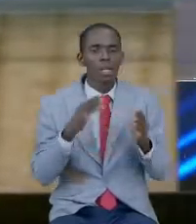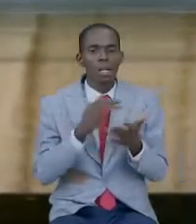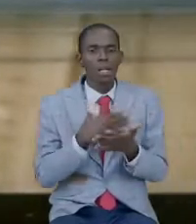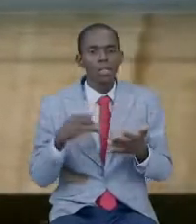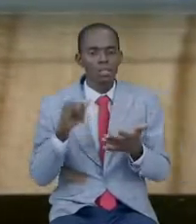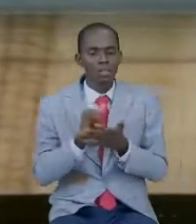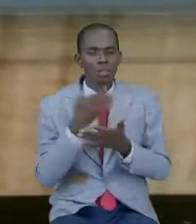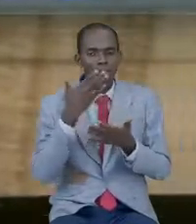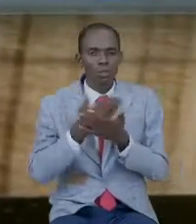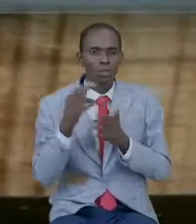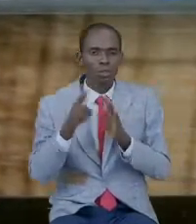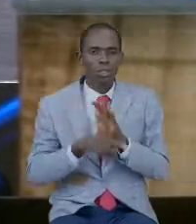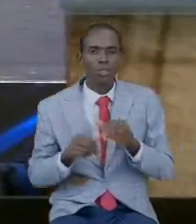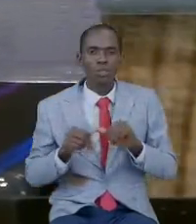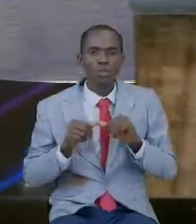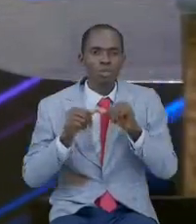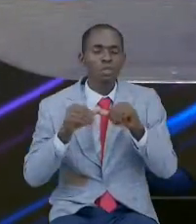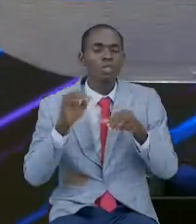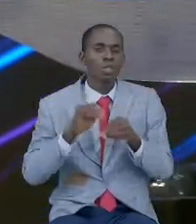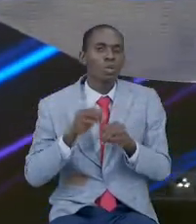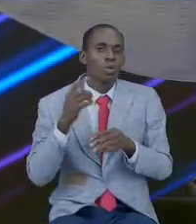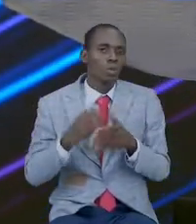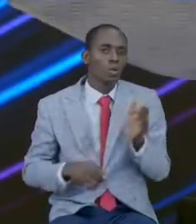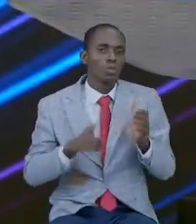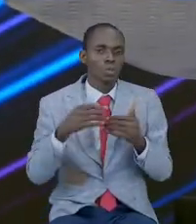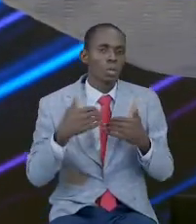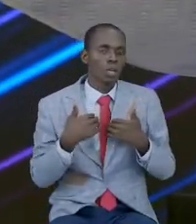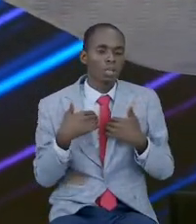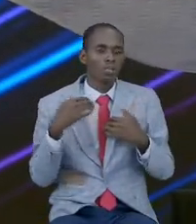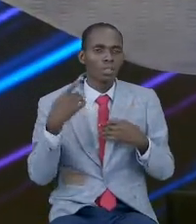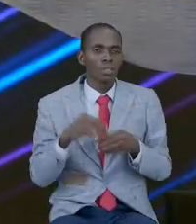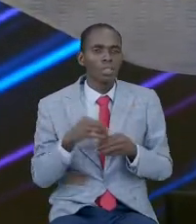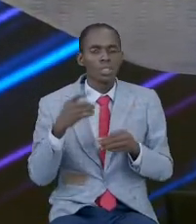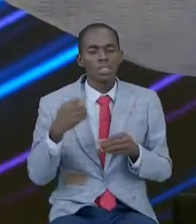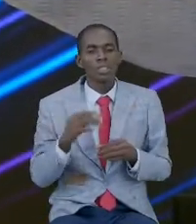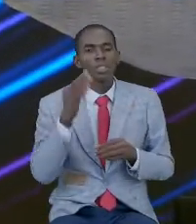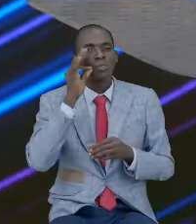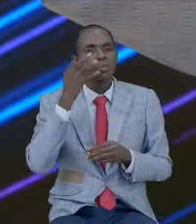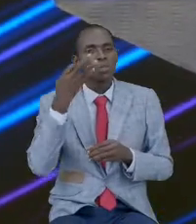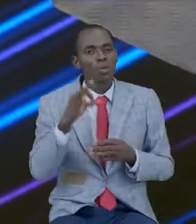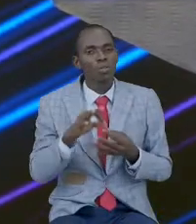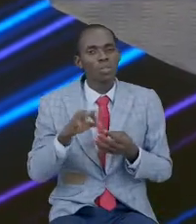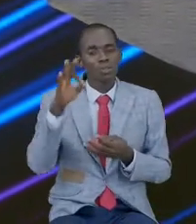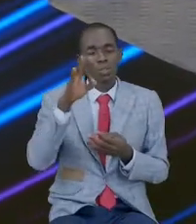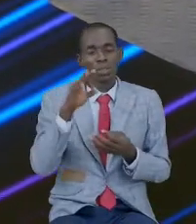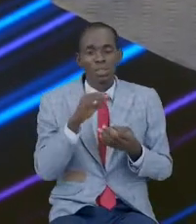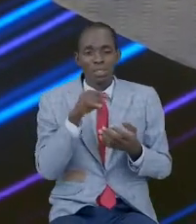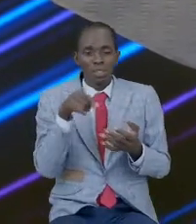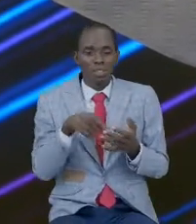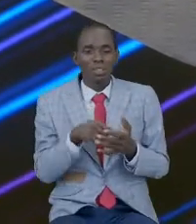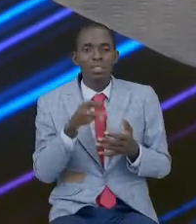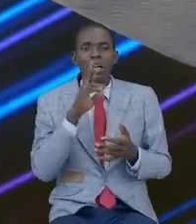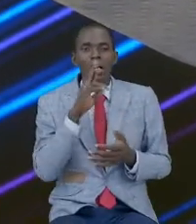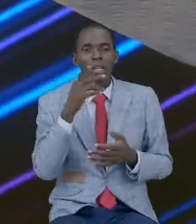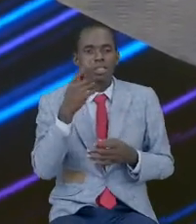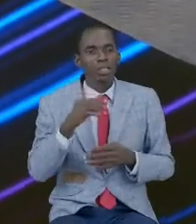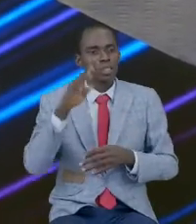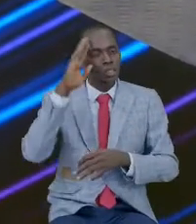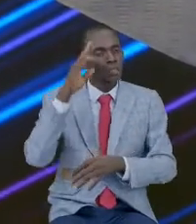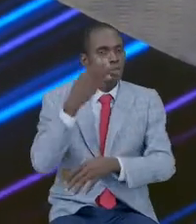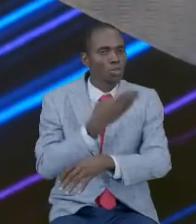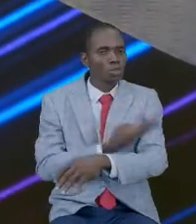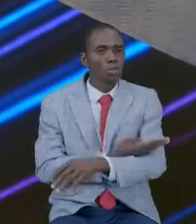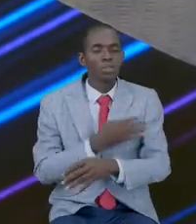you, but you have the fruit of the Spirit. Those are the renewed sons and the nourished sons in